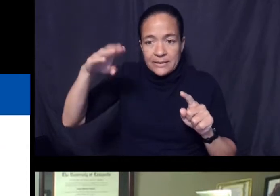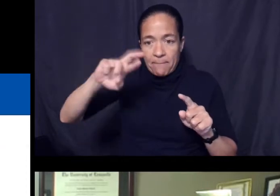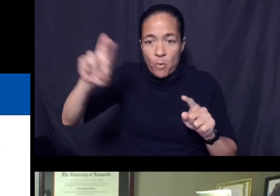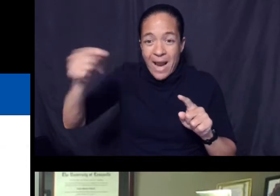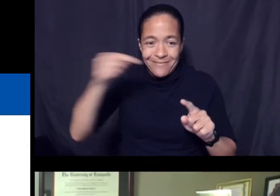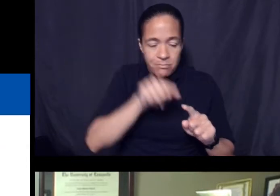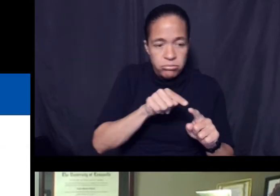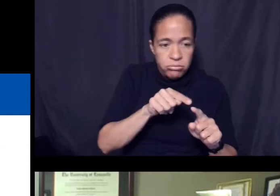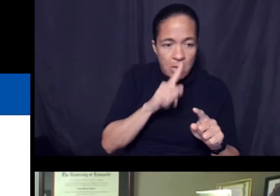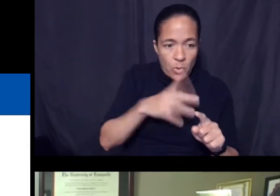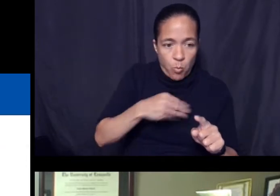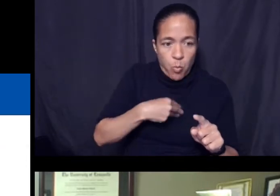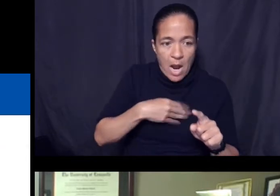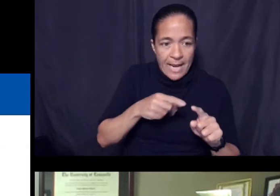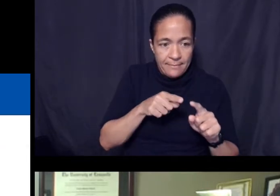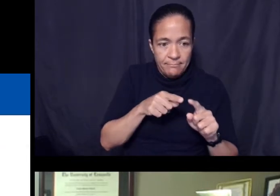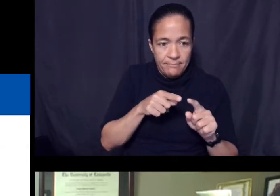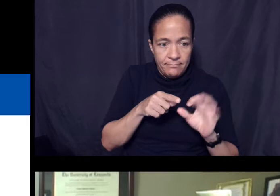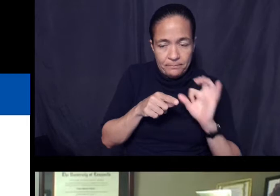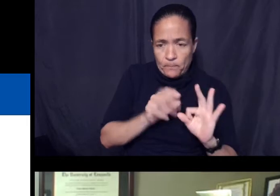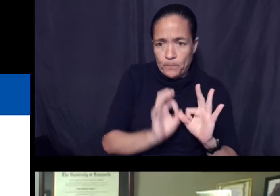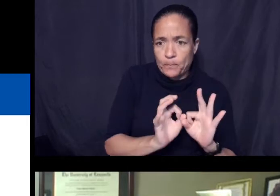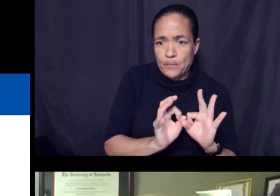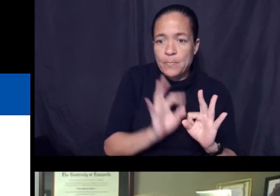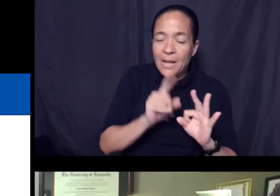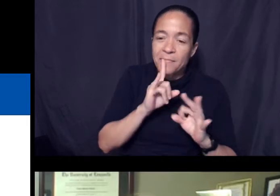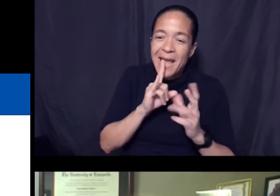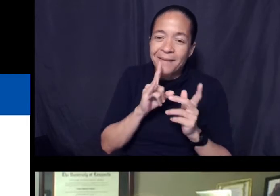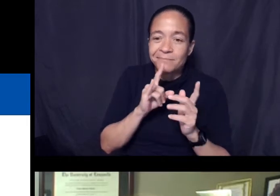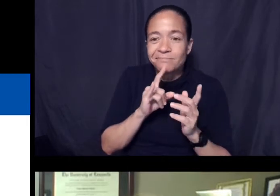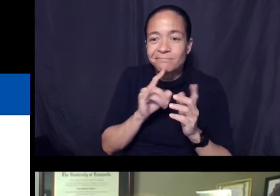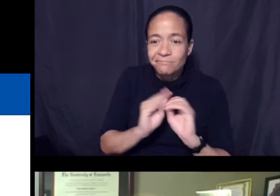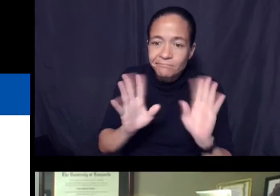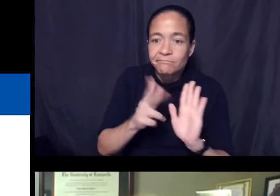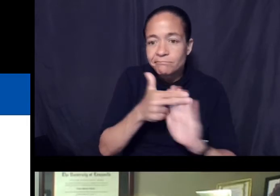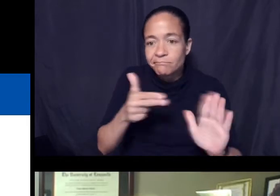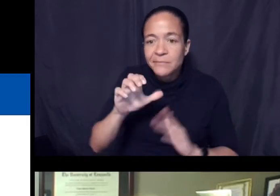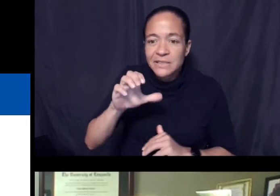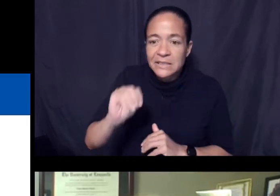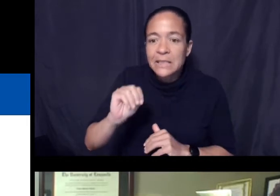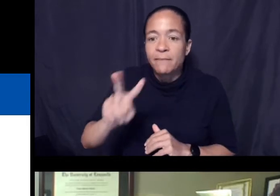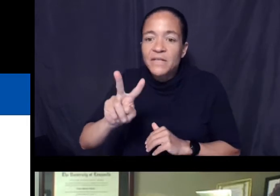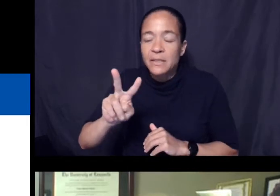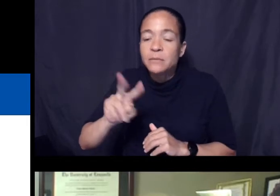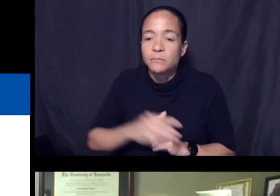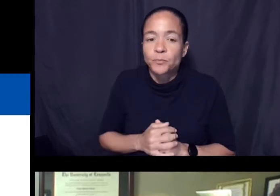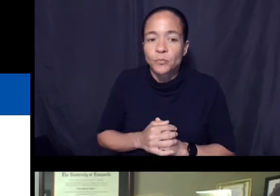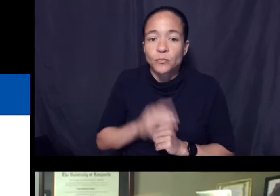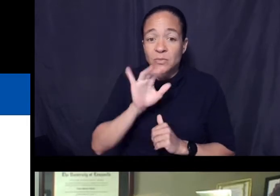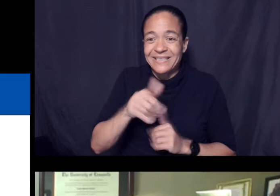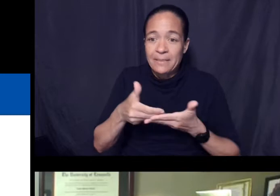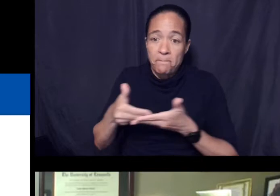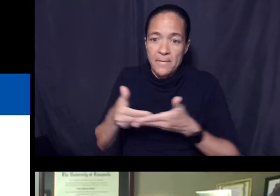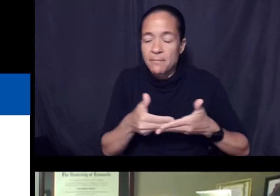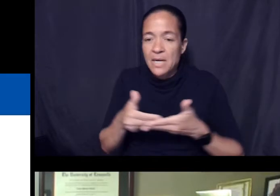appreciate this white area lining this ventricle. This is supportive of a diagnosis of CMV, and this infant